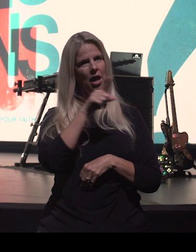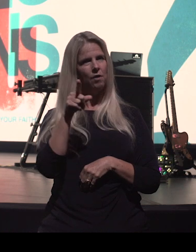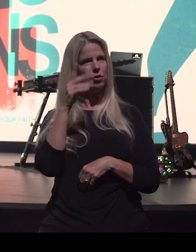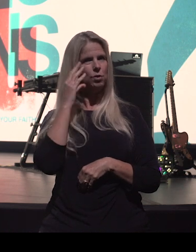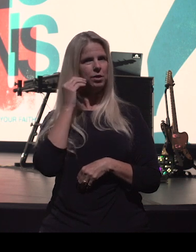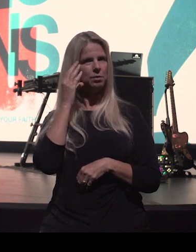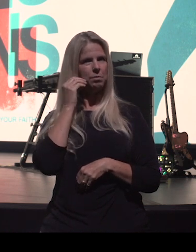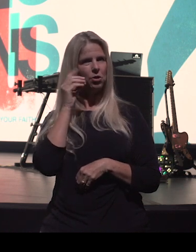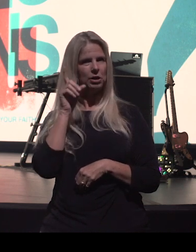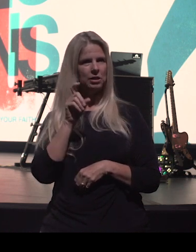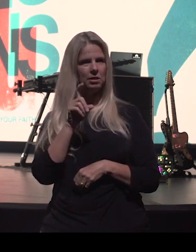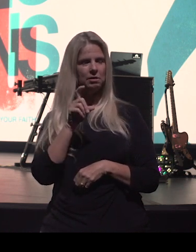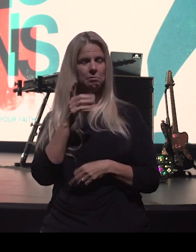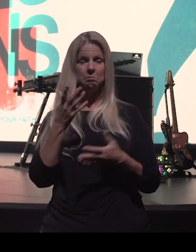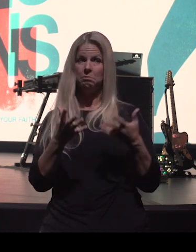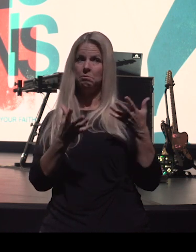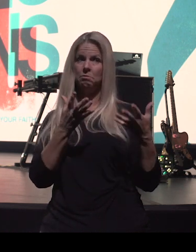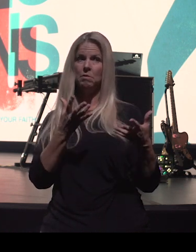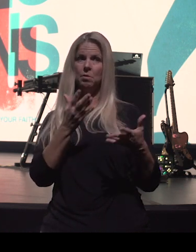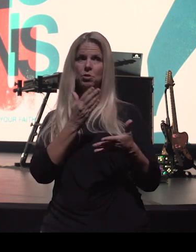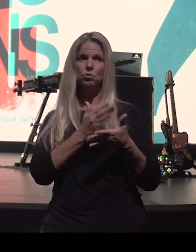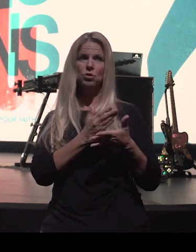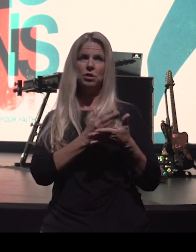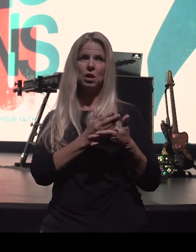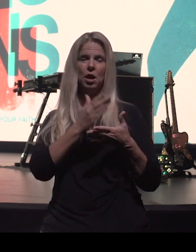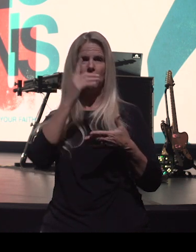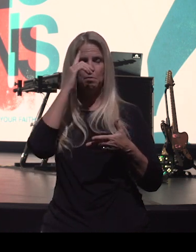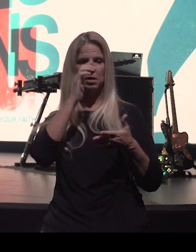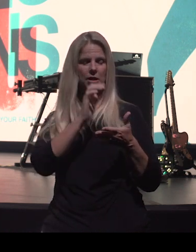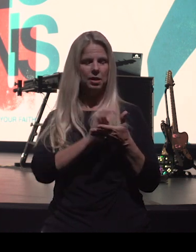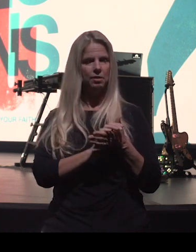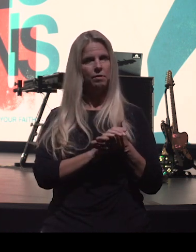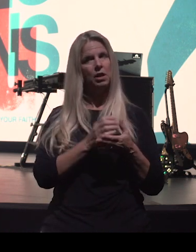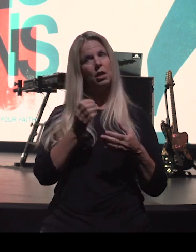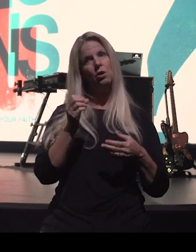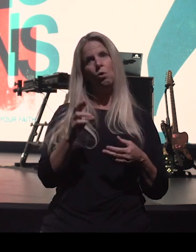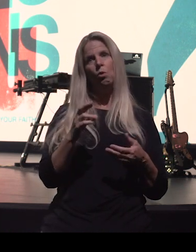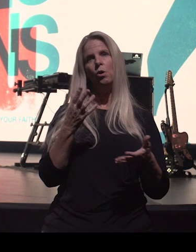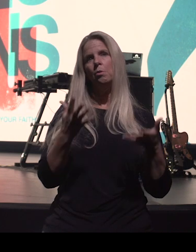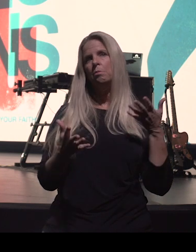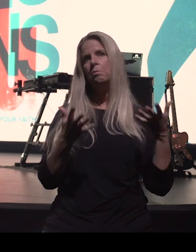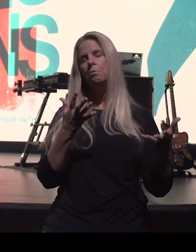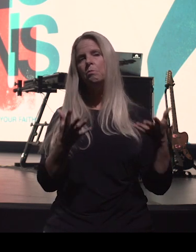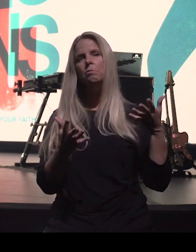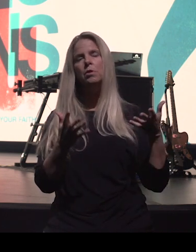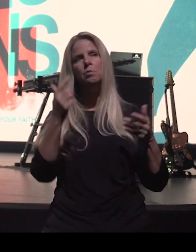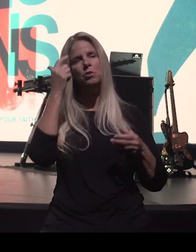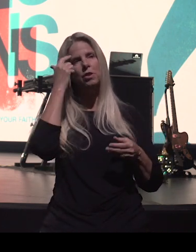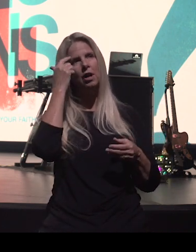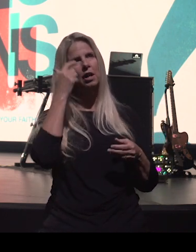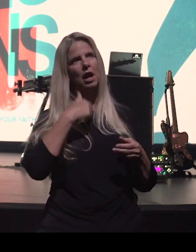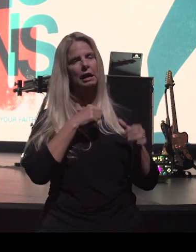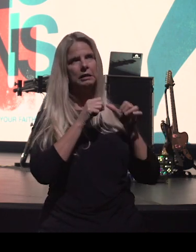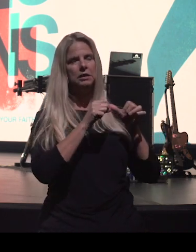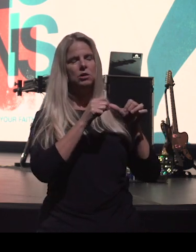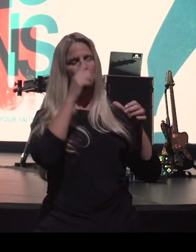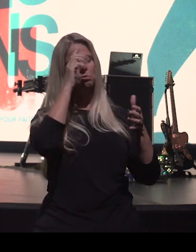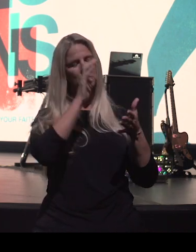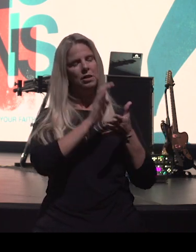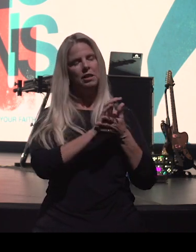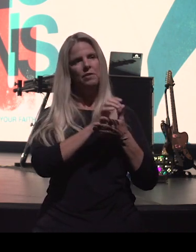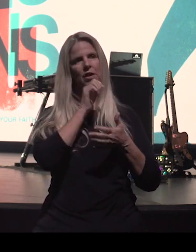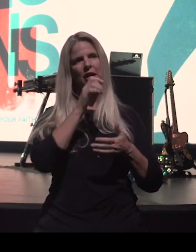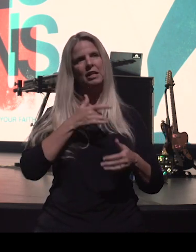stopped believing at some point. For a lot of us, you didn't stop believing. What happened was you still believed. You just didn't feel any